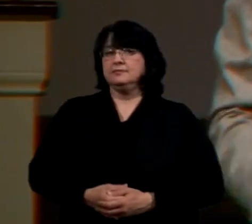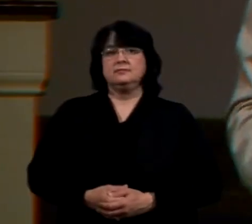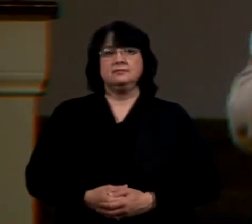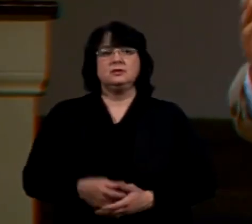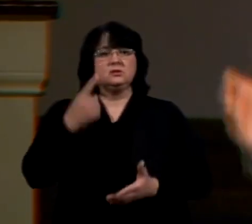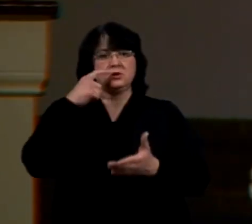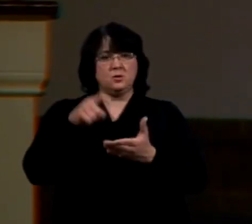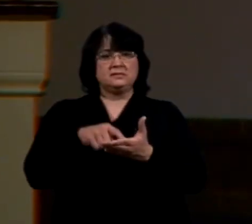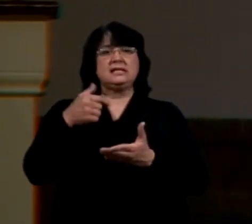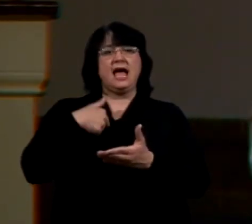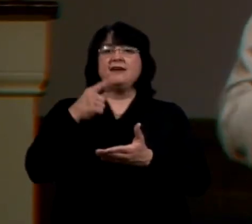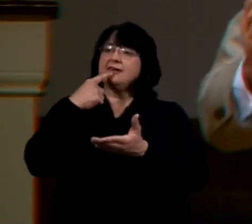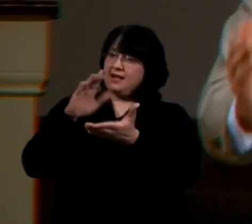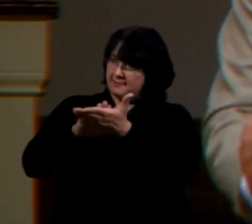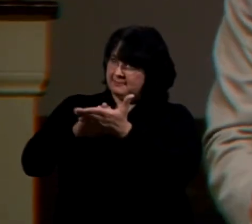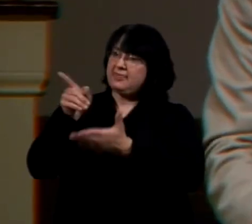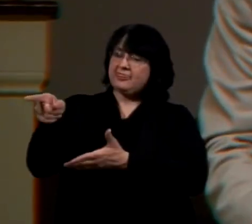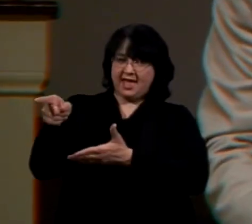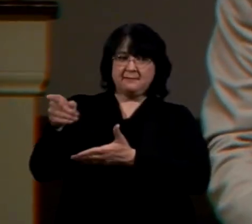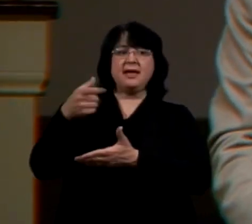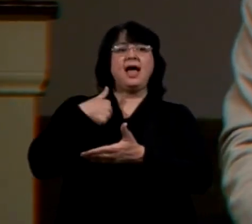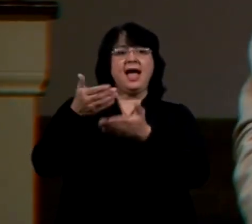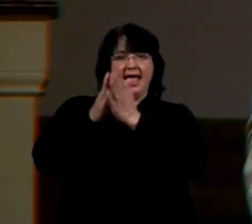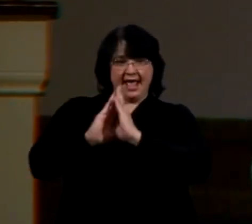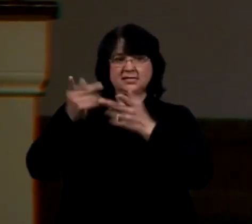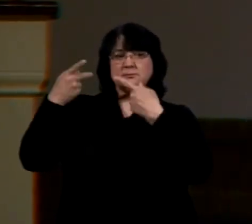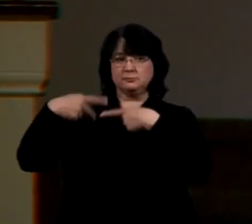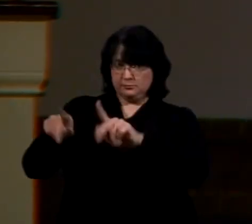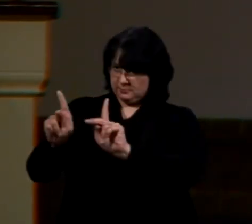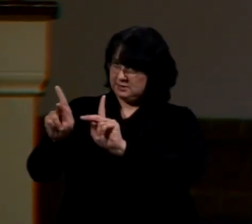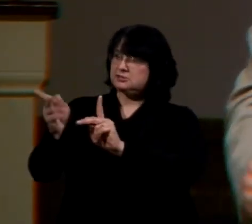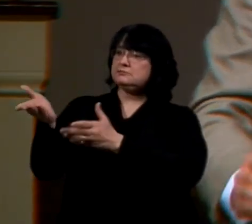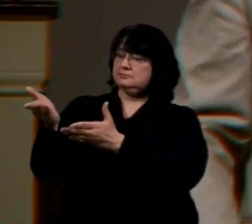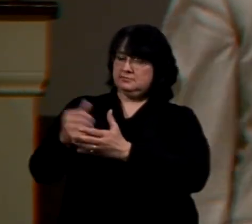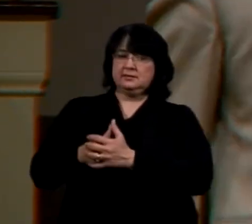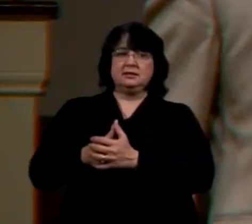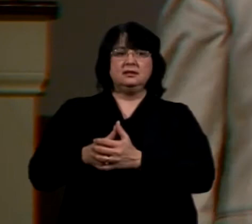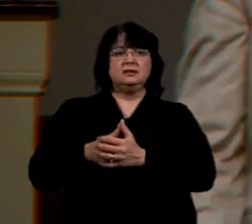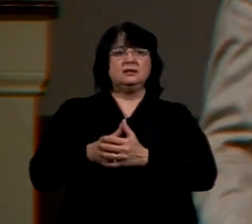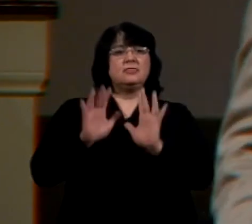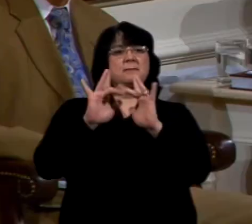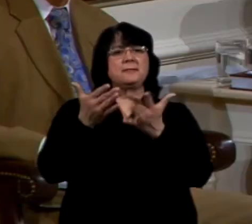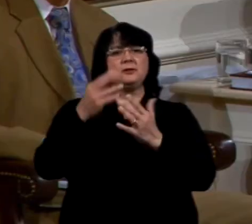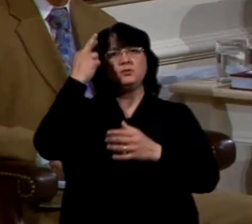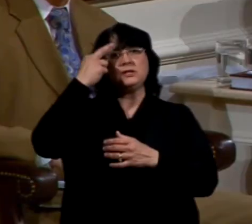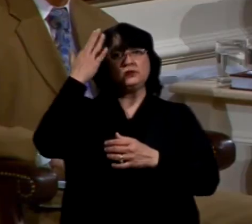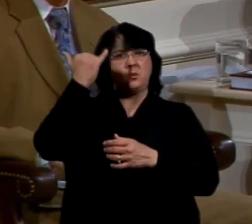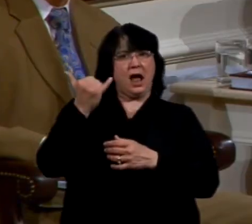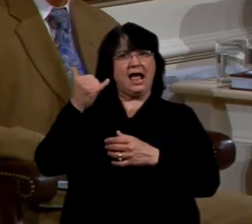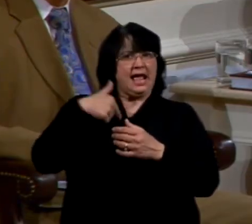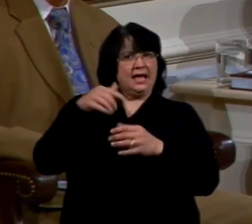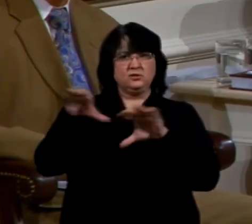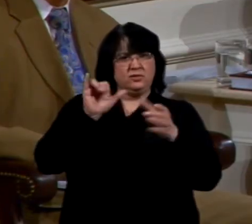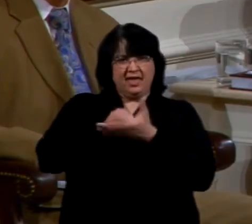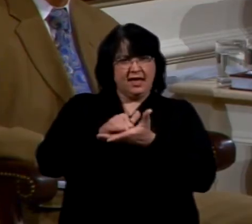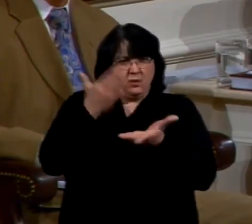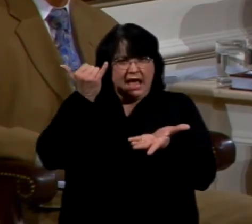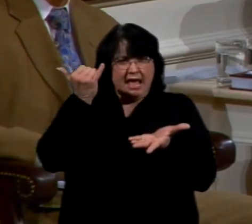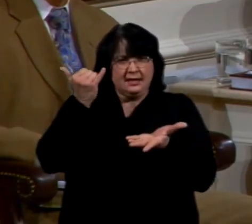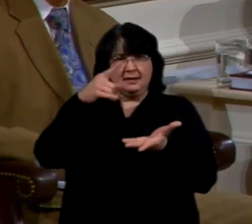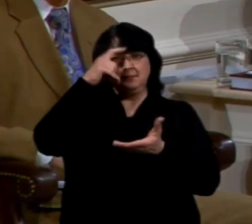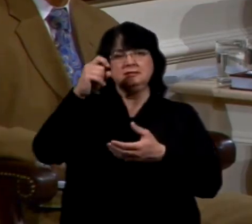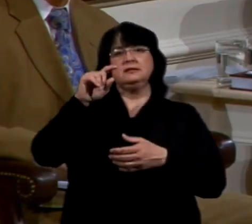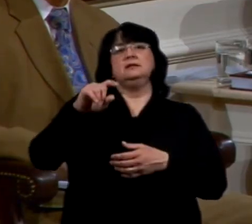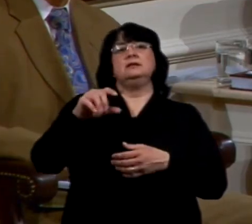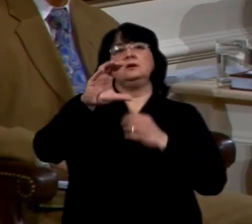Notice what I've done. I've complimented them. I've asked for their permission. What's the biblical reason for that? The biblical reason for that is in